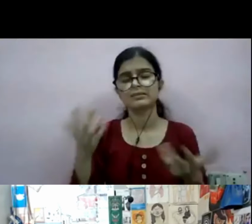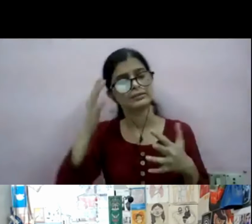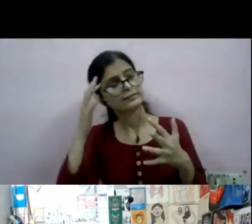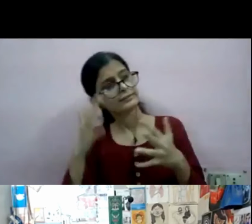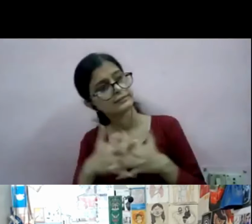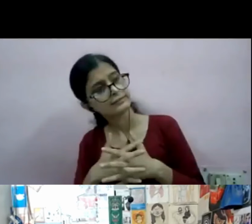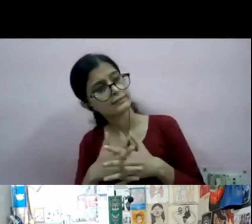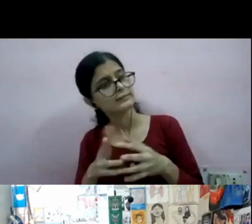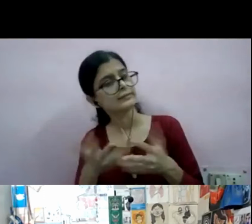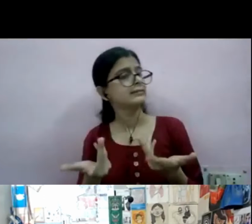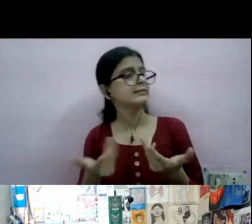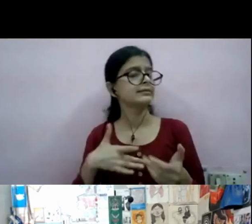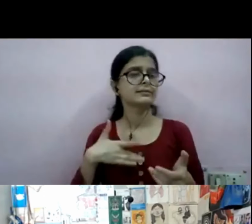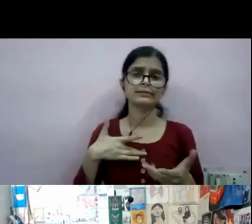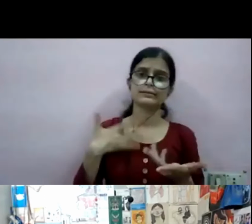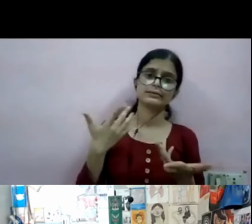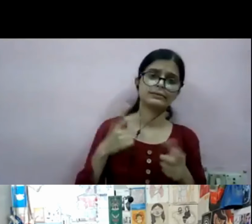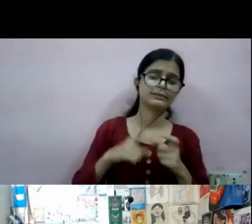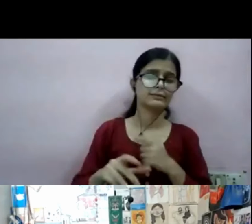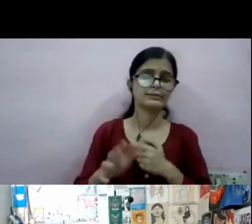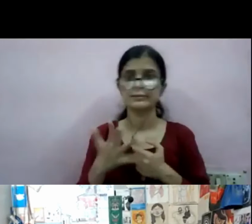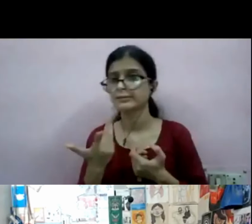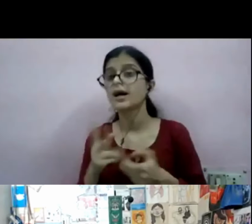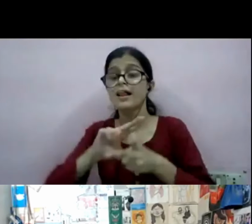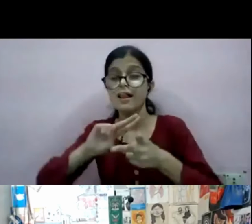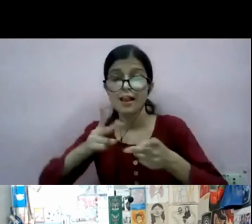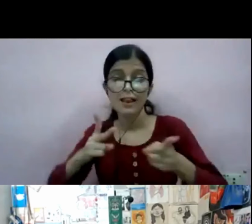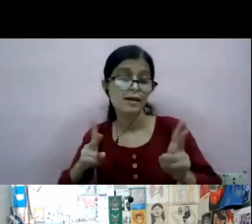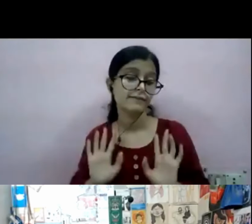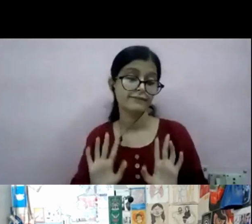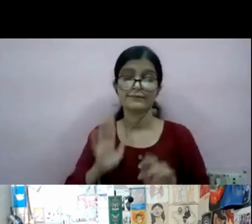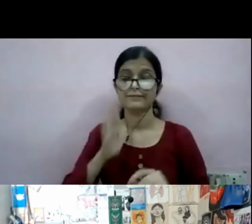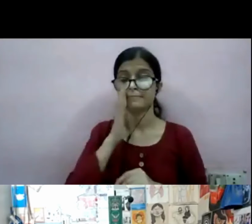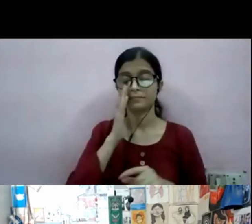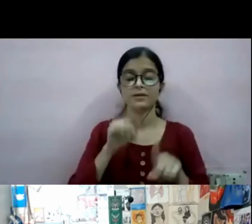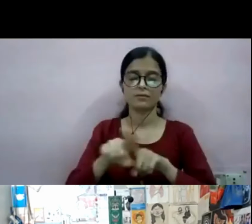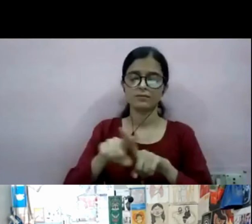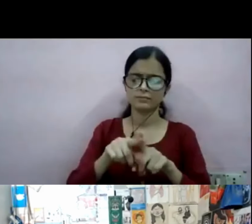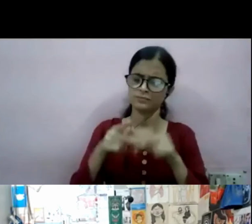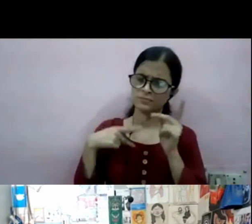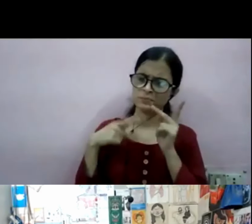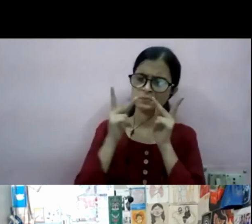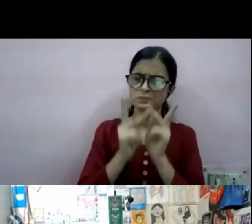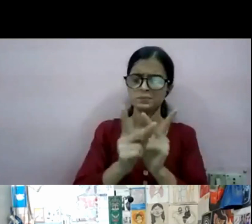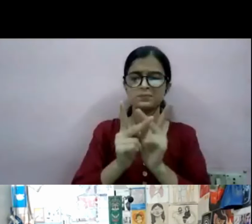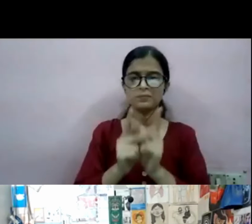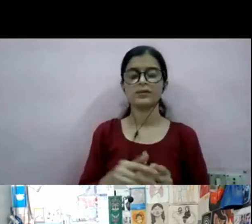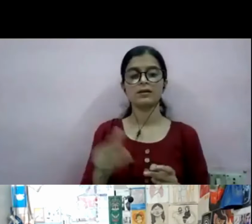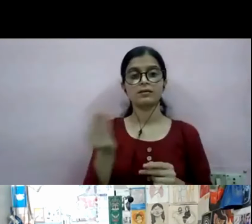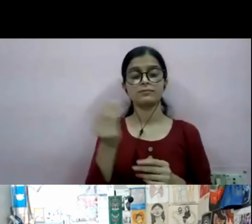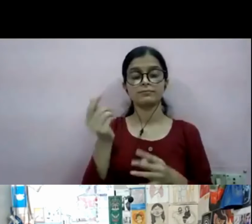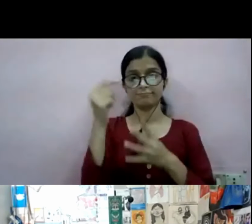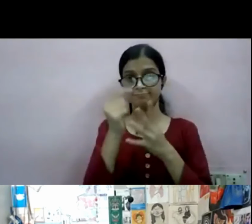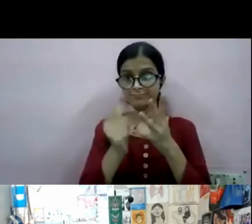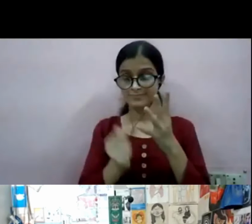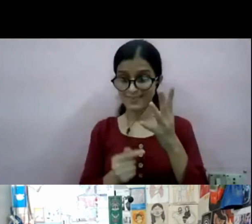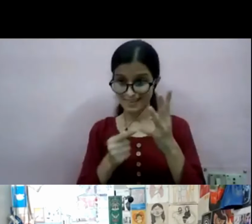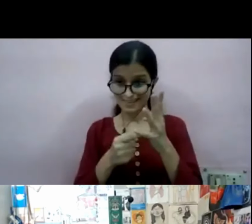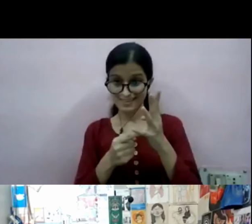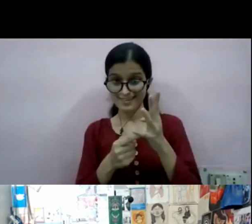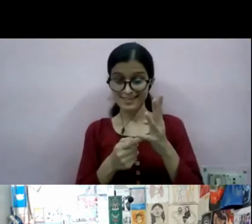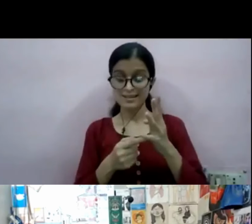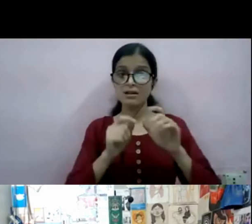deceitful, cunning, demanding, and so on. As we can see, most of these characteristics that you see on the